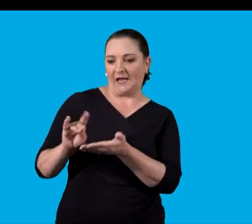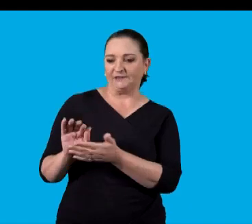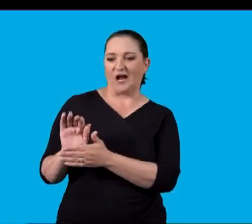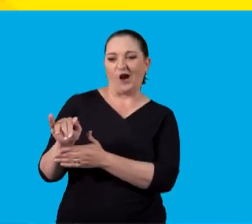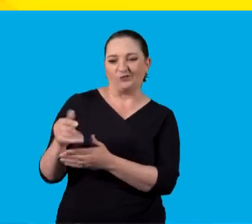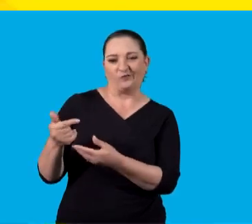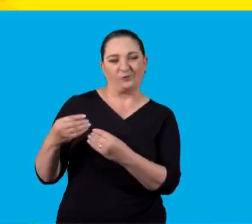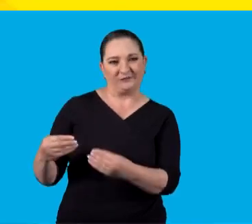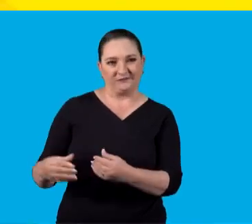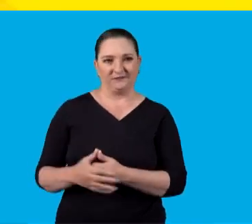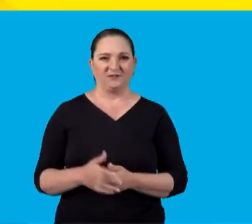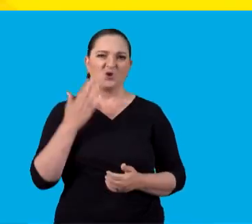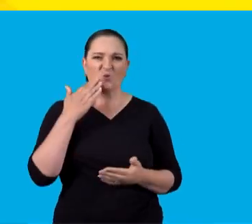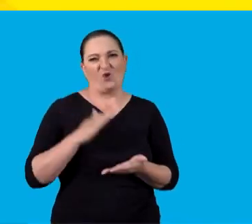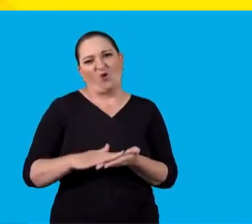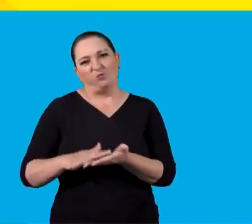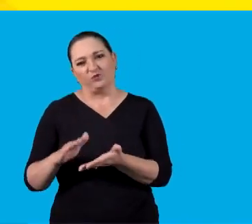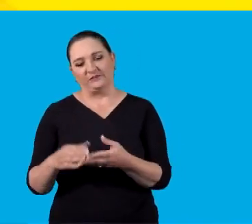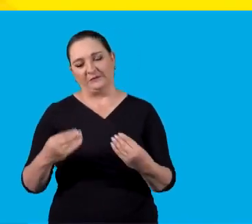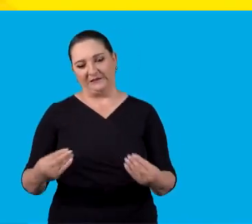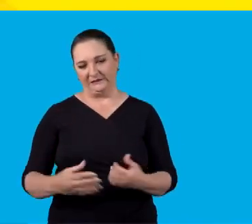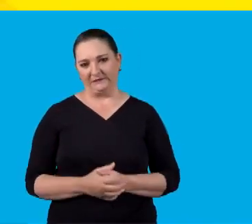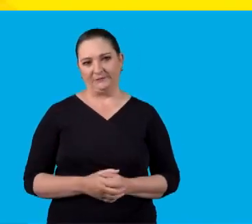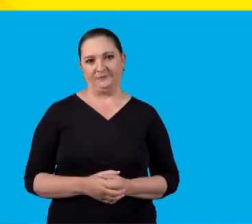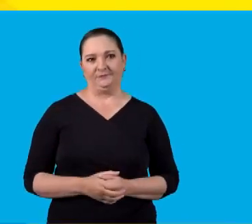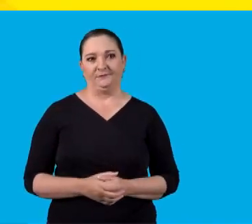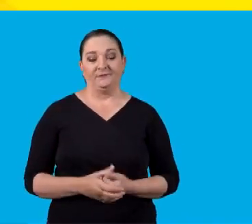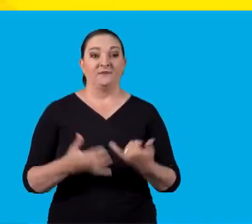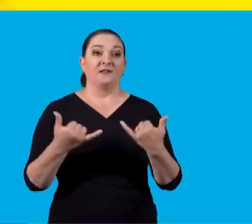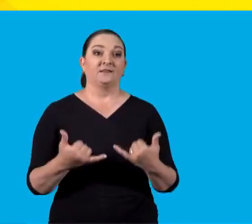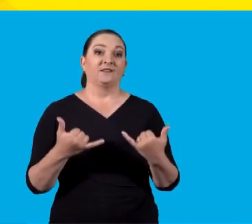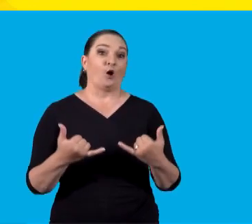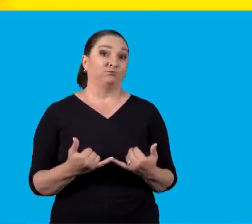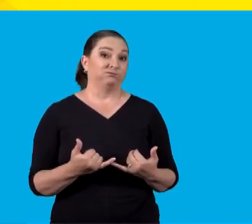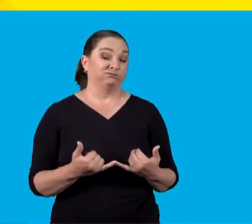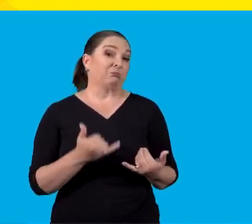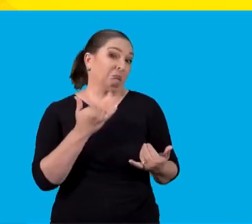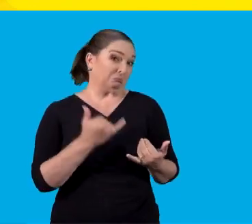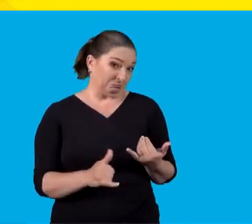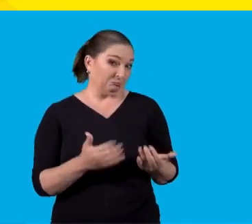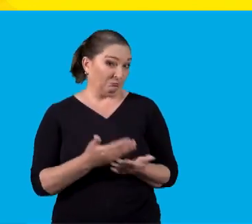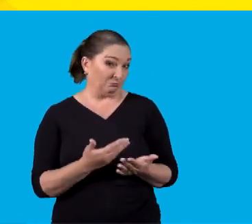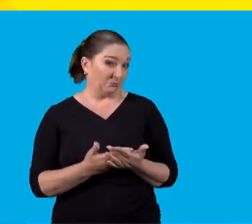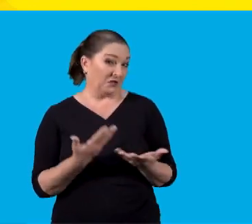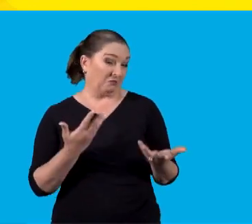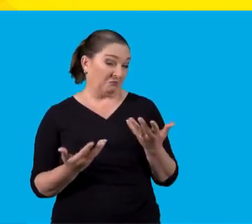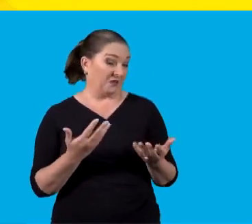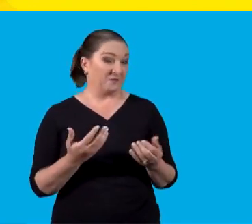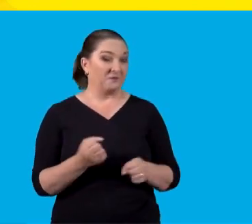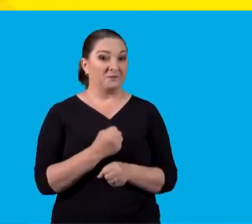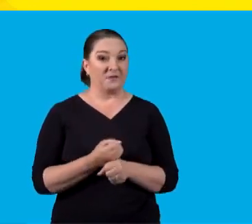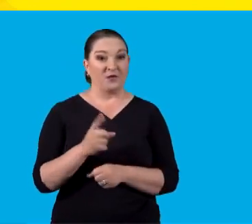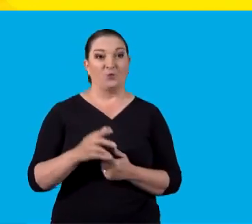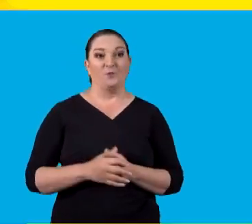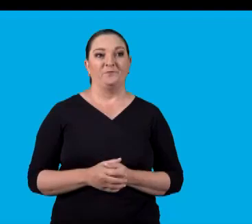talking about during the course of operating. Here are some common errors that learners would make when they prepare